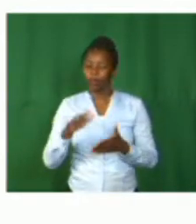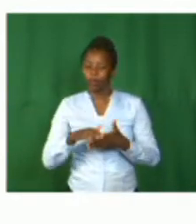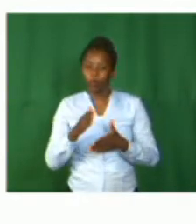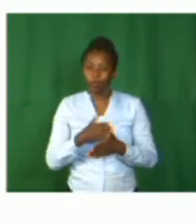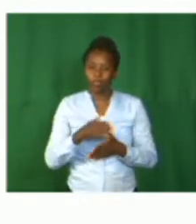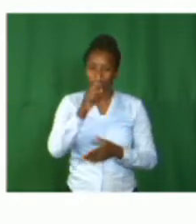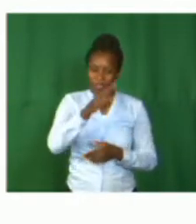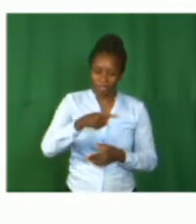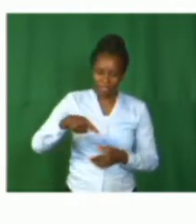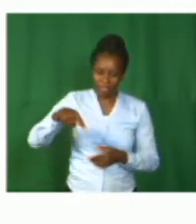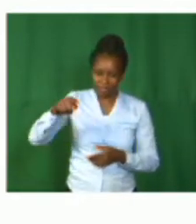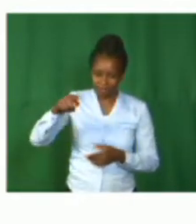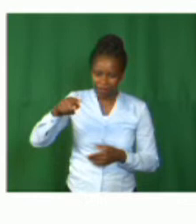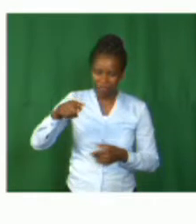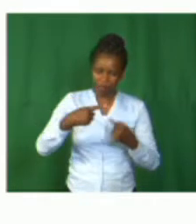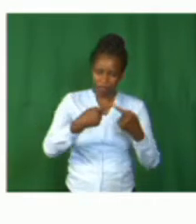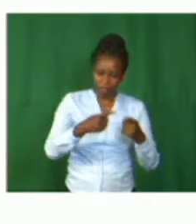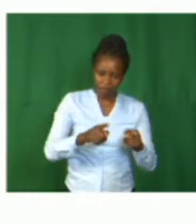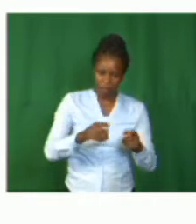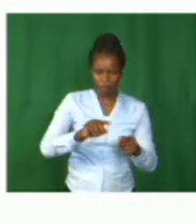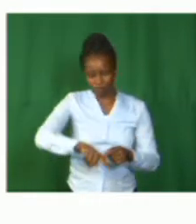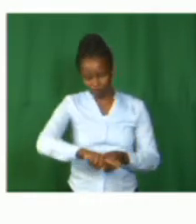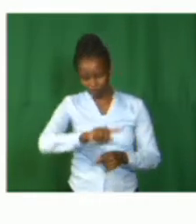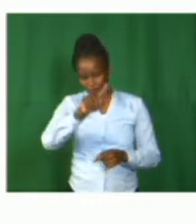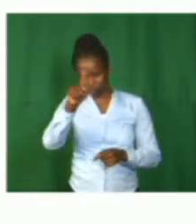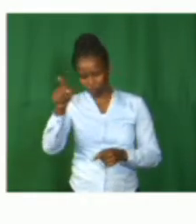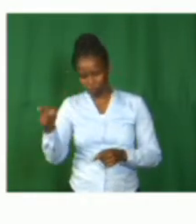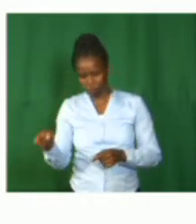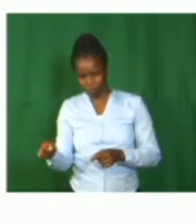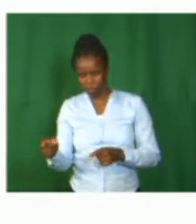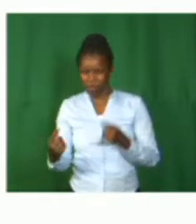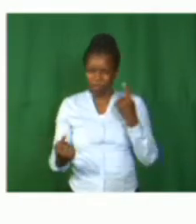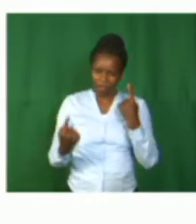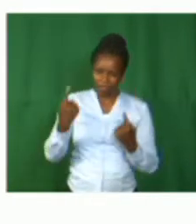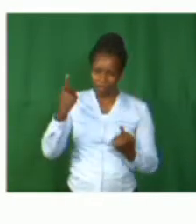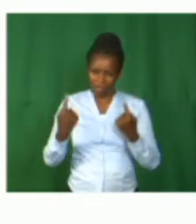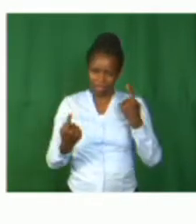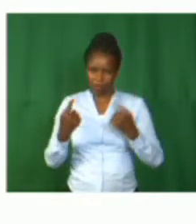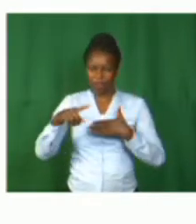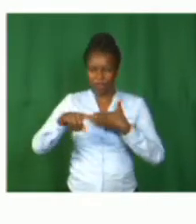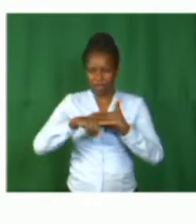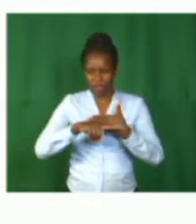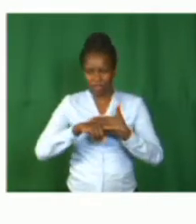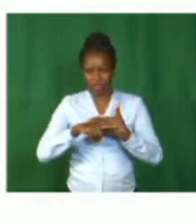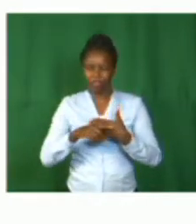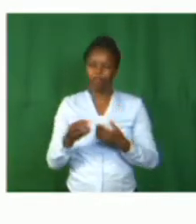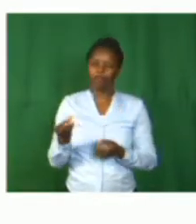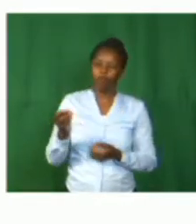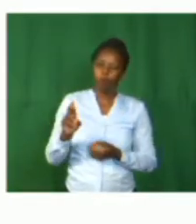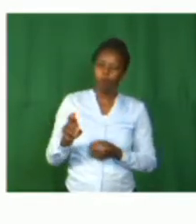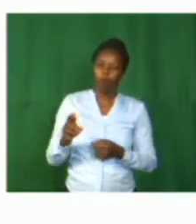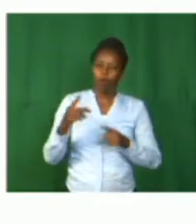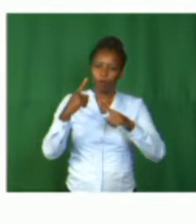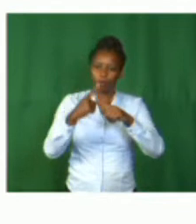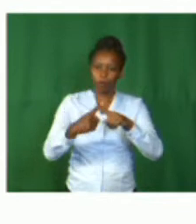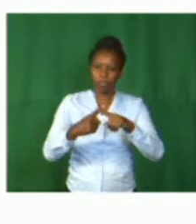be shaped U-shaped, it's going to be U-shaped, or sometimes it's going to be N-shaped. Nokwazi, you have something